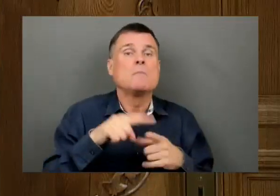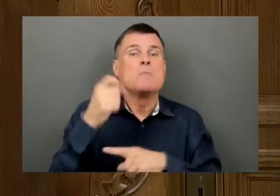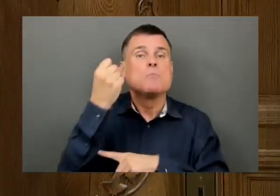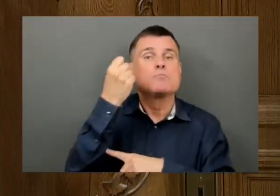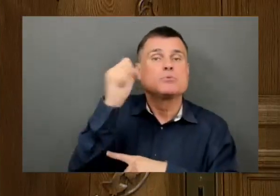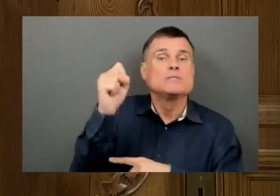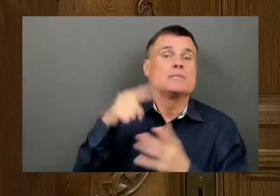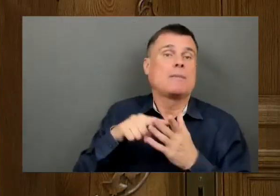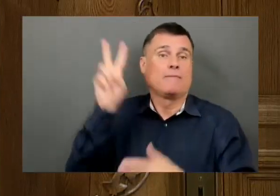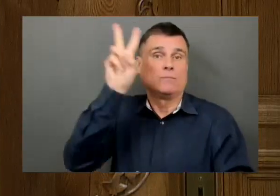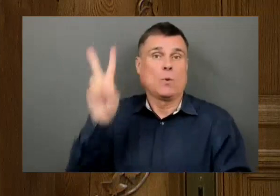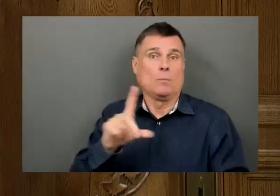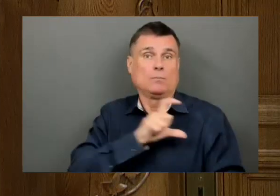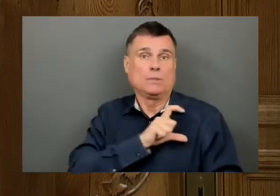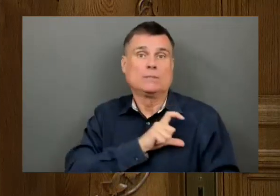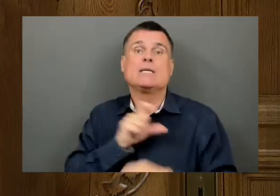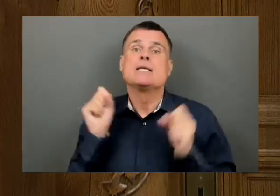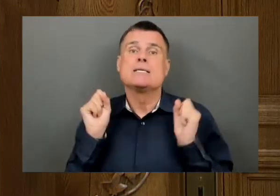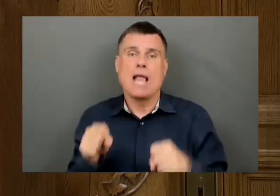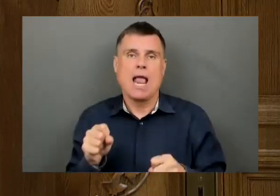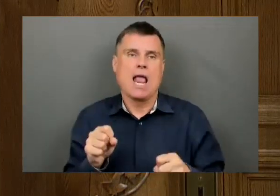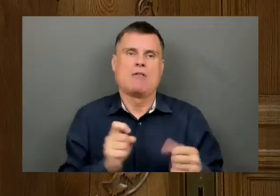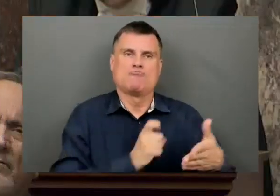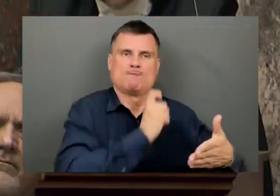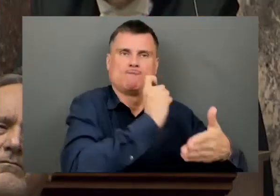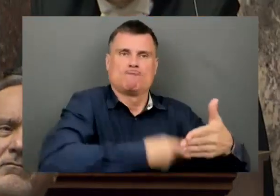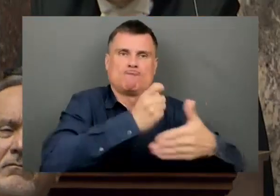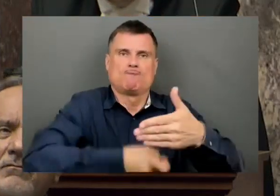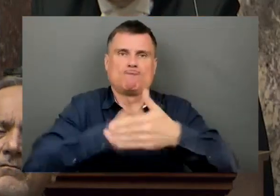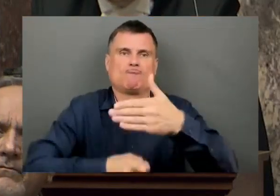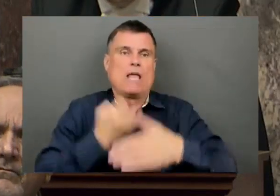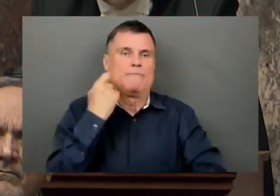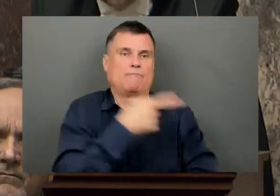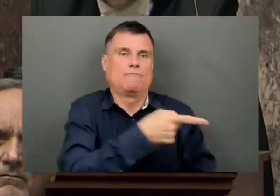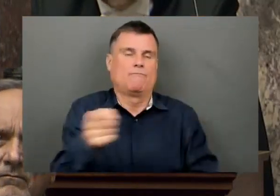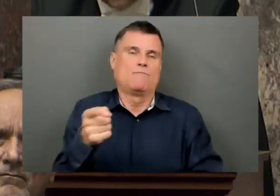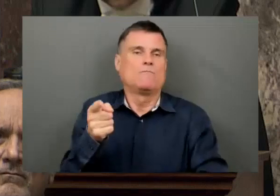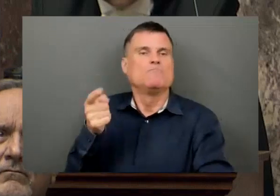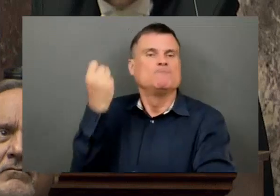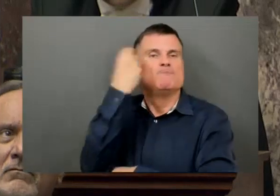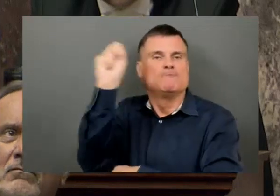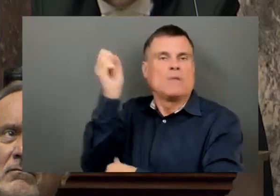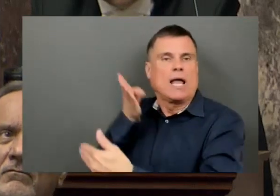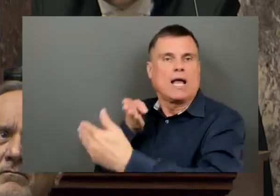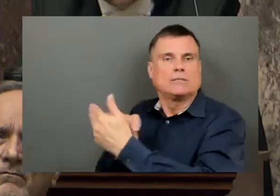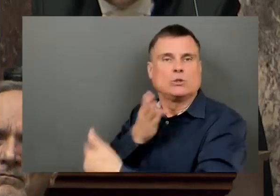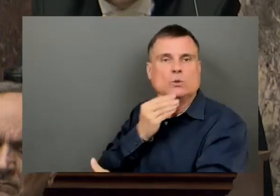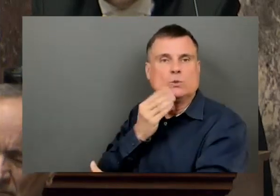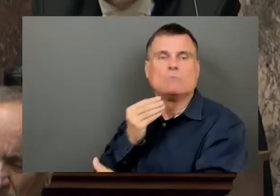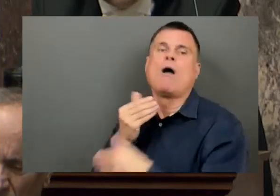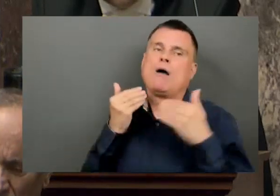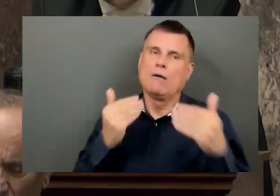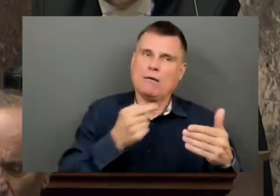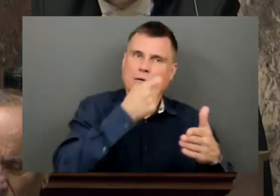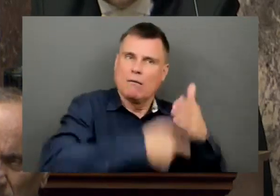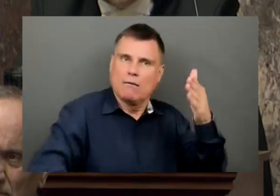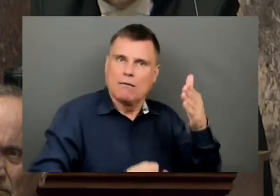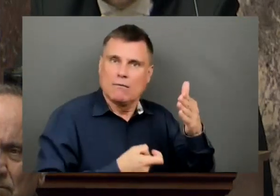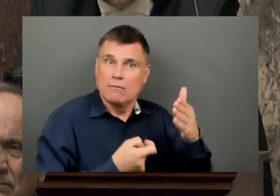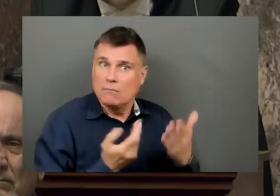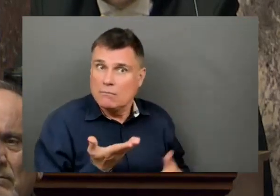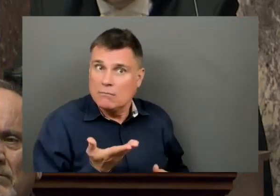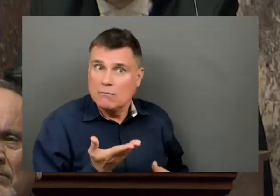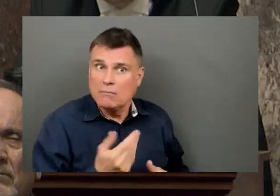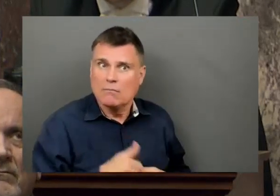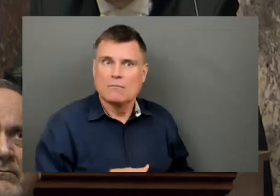Attorney General. I want to thank the member for the question. Making sure that those people that commit hate crimes are held accountable is a